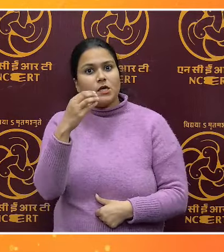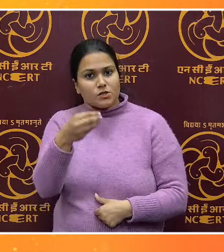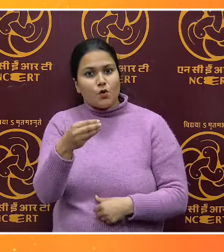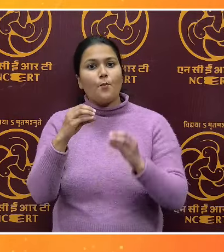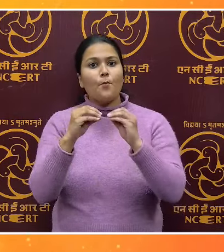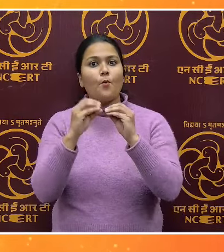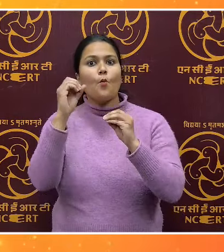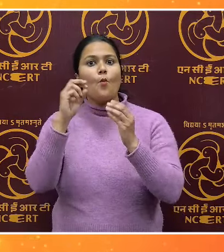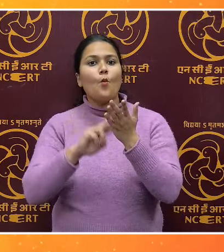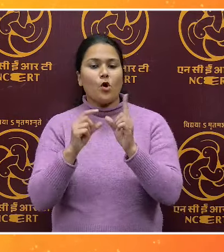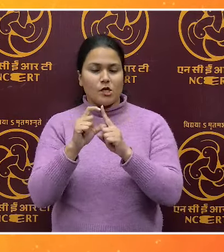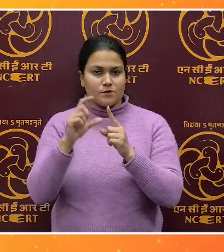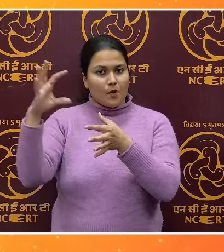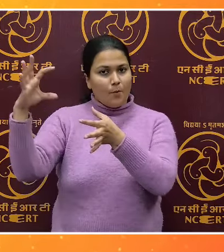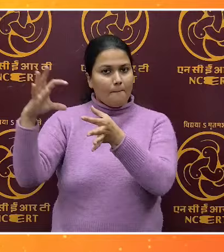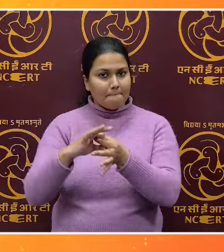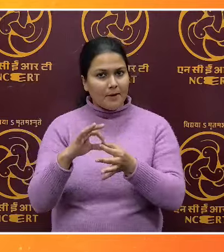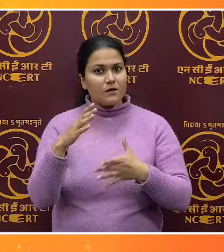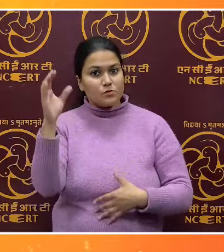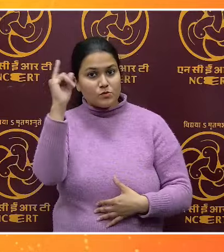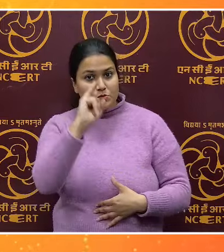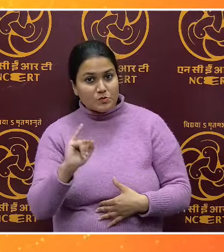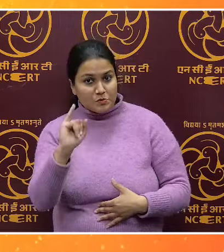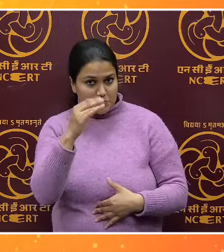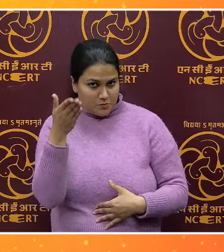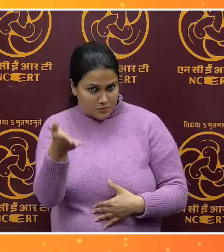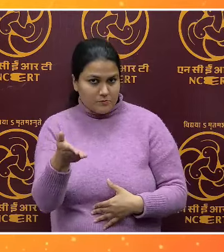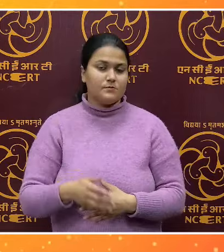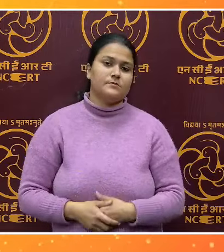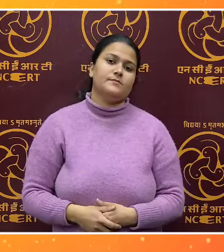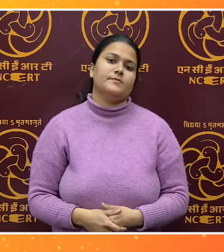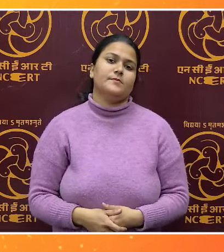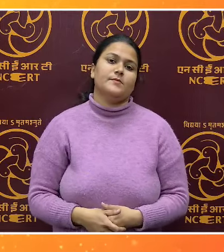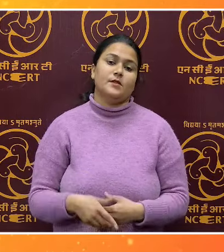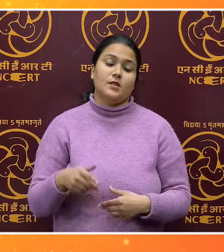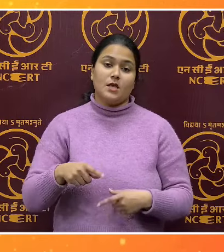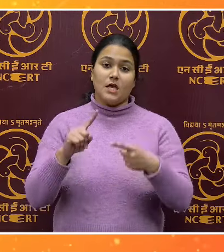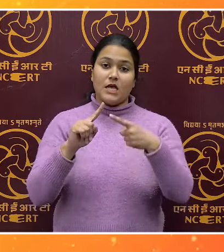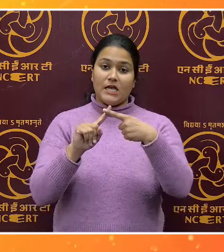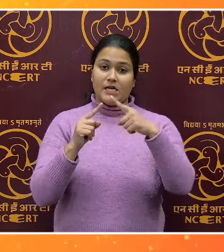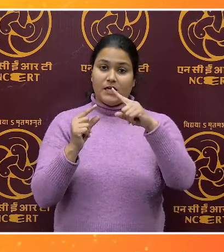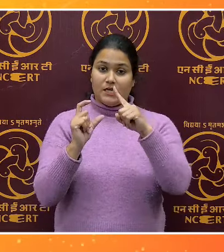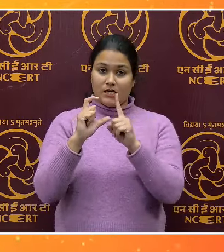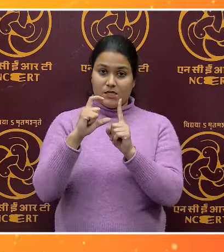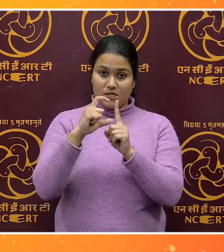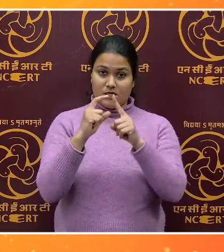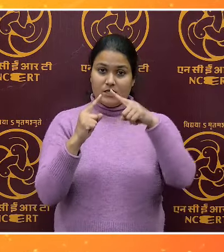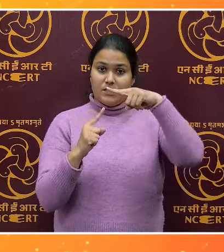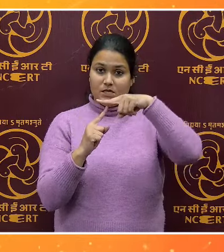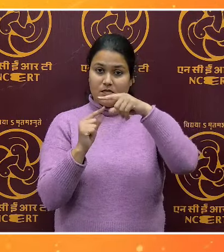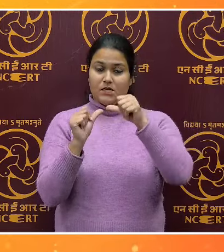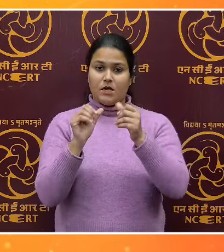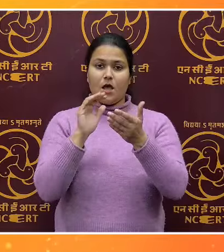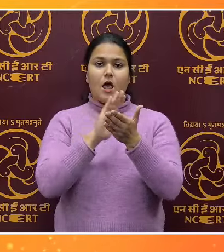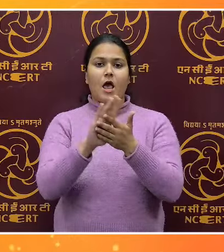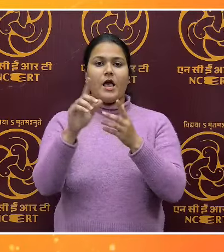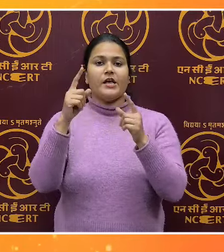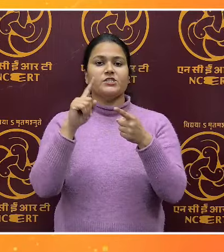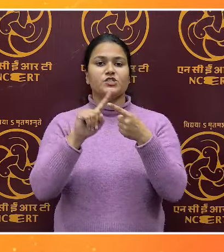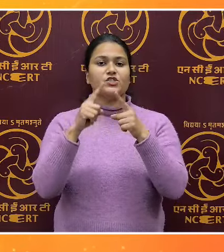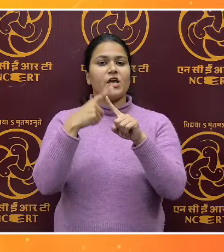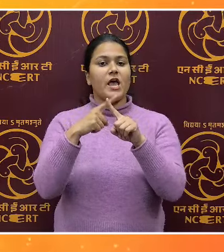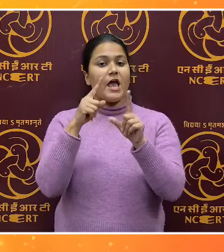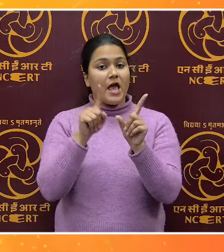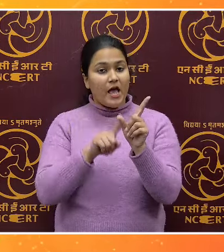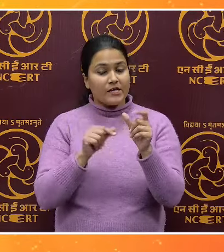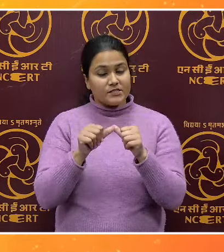metal. So, its coordination number will be 6. That is why EDTA was called hexadentate